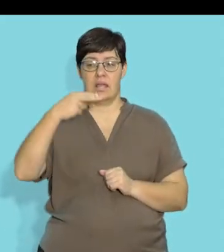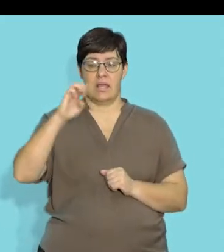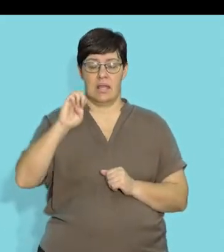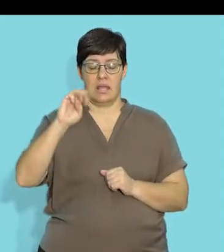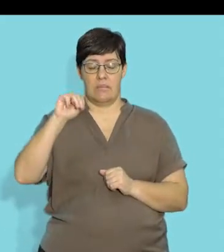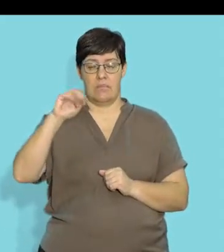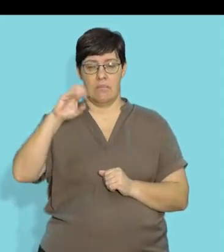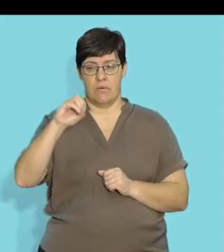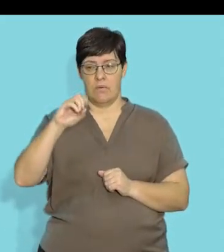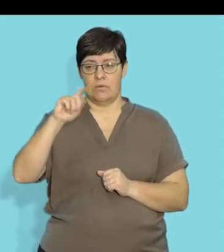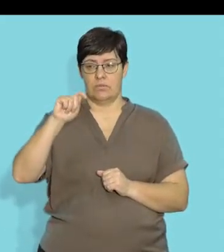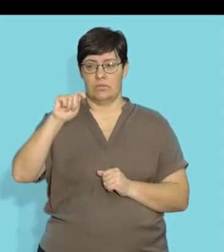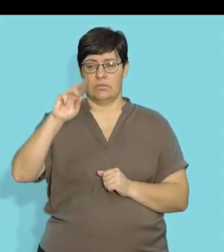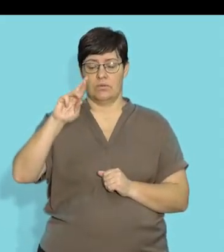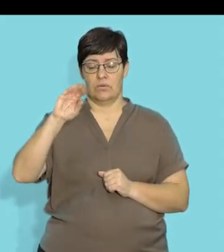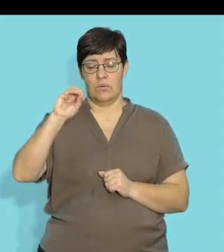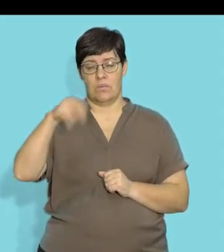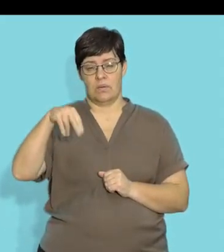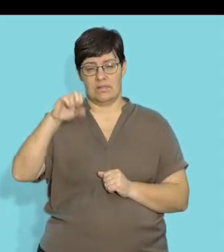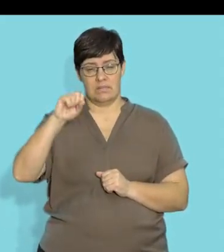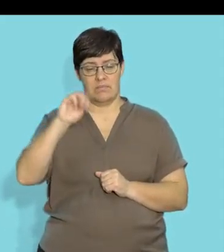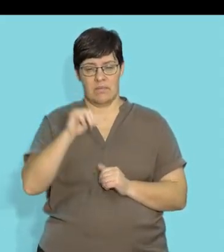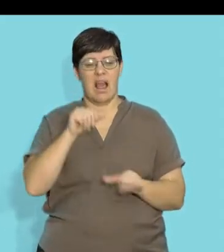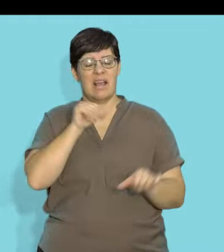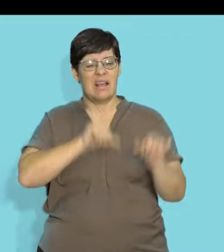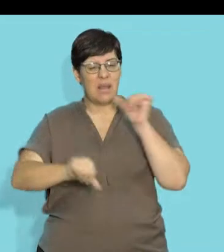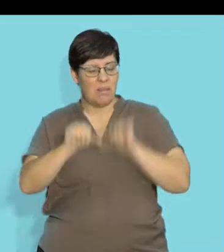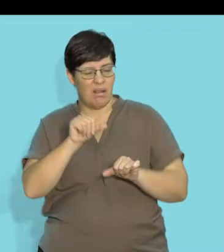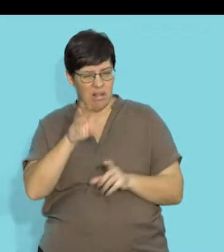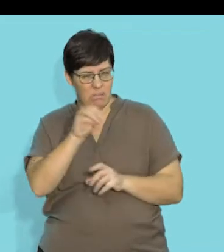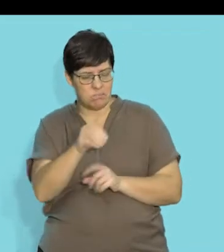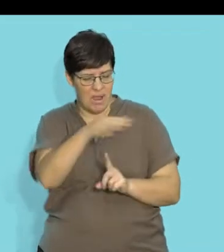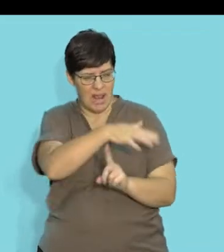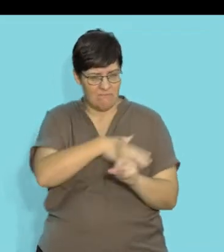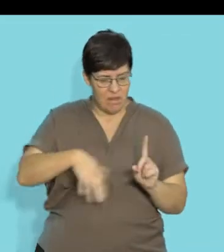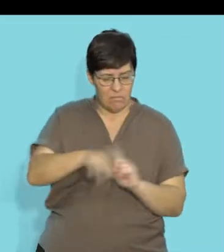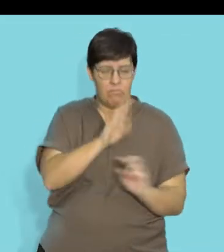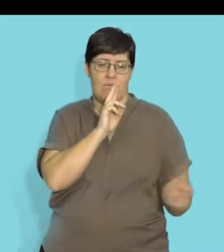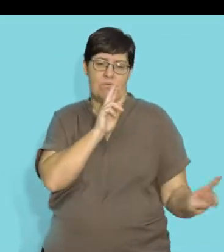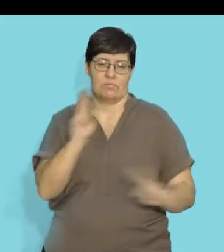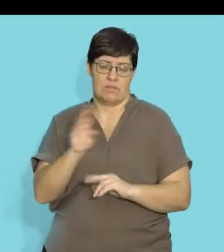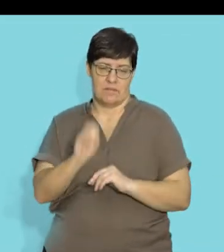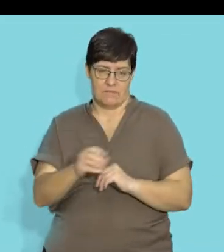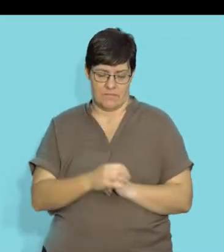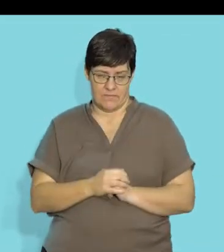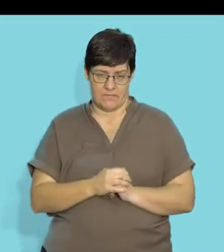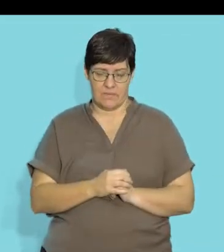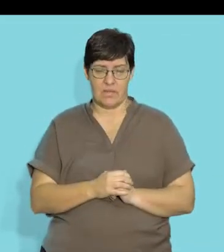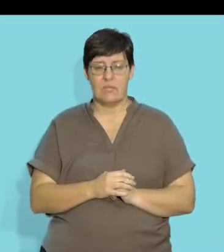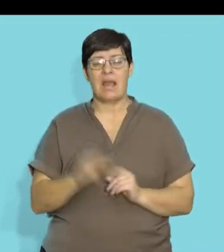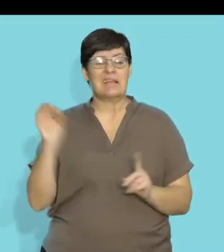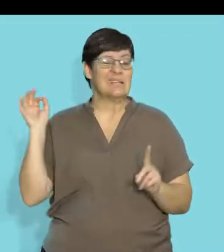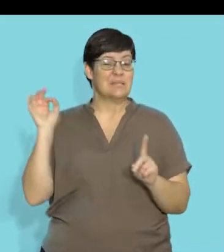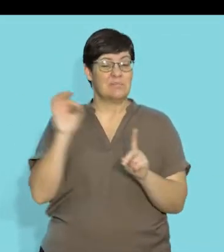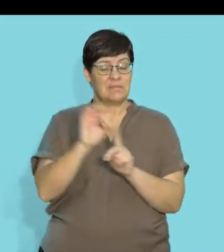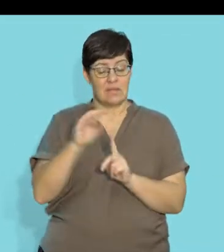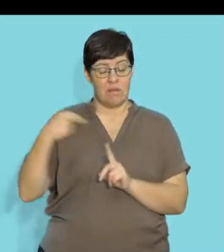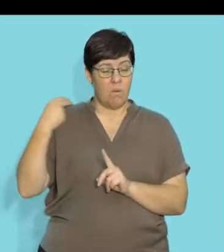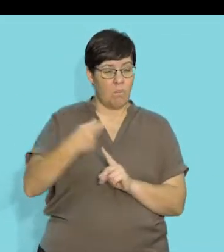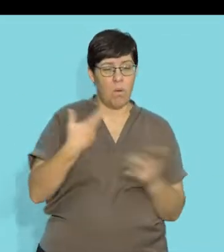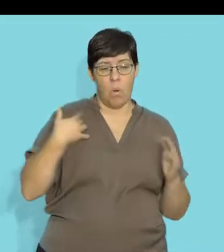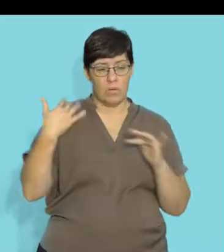be your chemotropism. So plants also respond to chemical stimuli in the environment, where they move